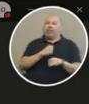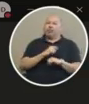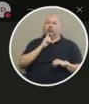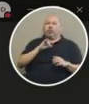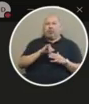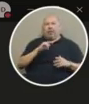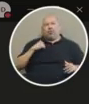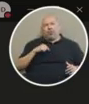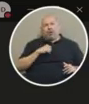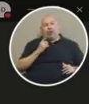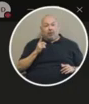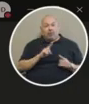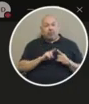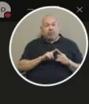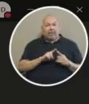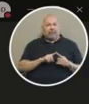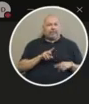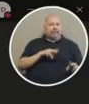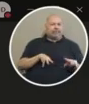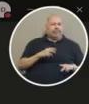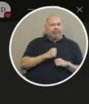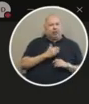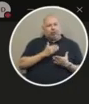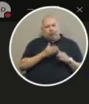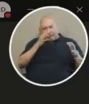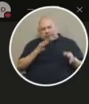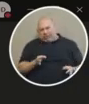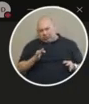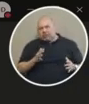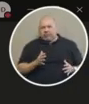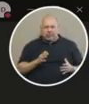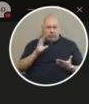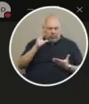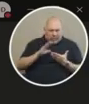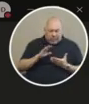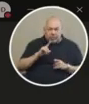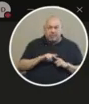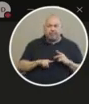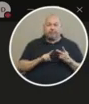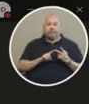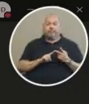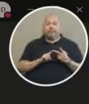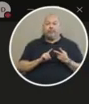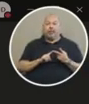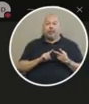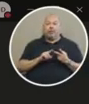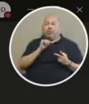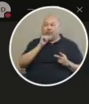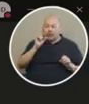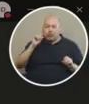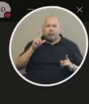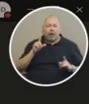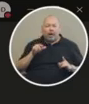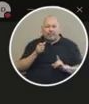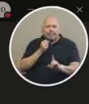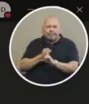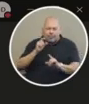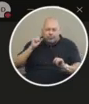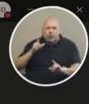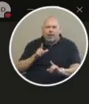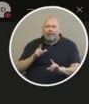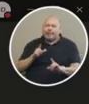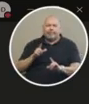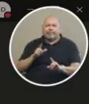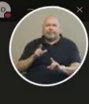we're, one, being prudent in what we're recommending as far as reductions. But then two, we're not going to surprise the departments. We're working very closely,